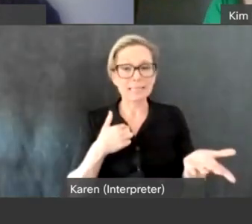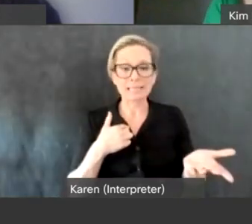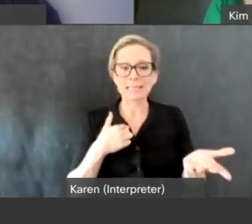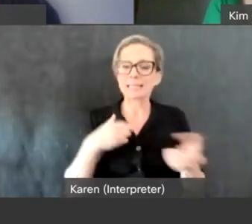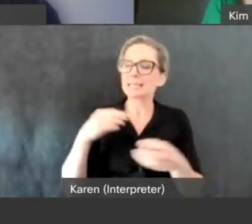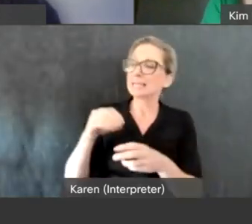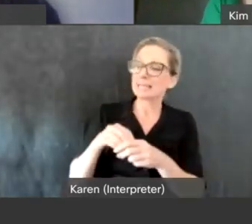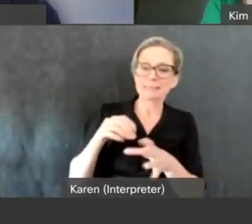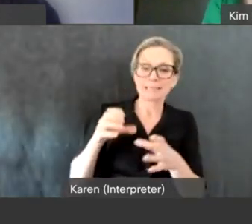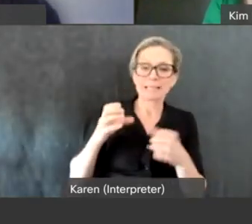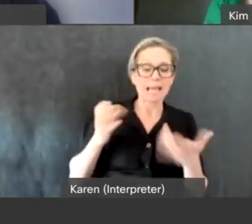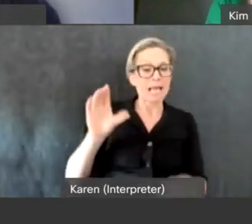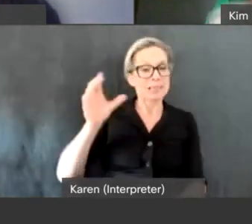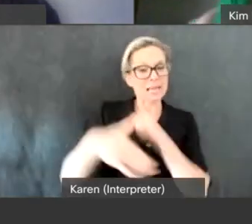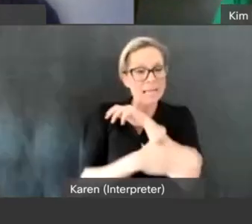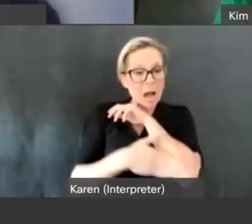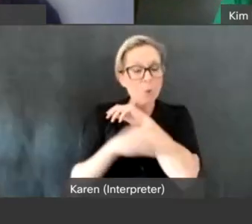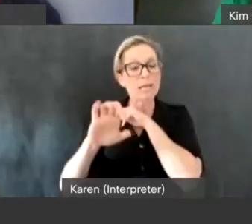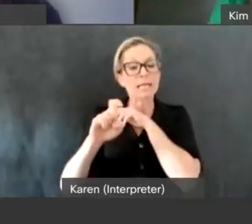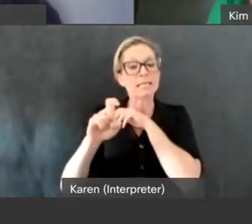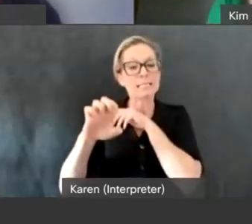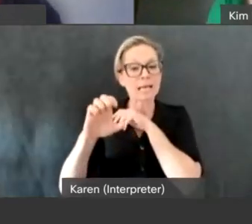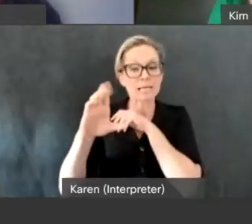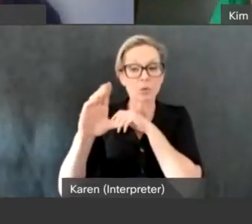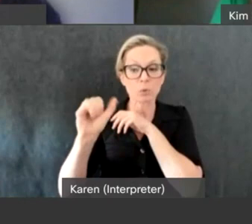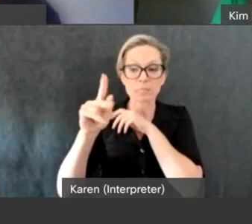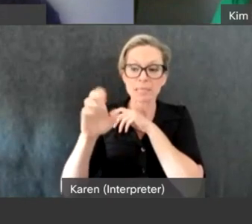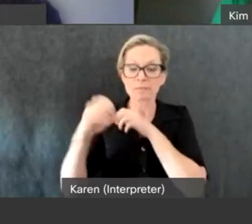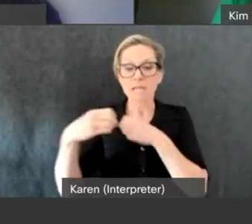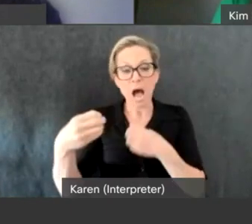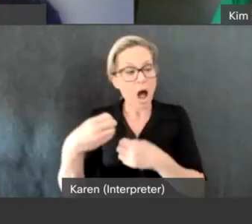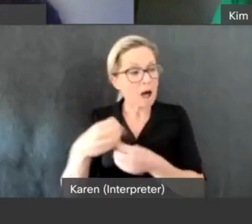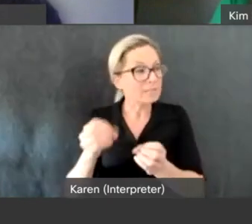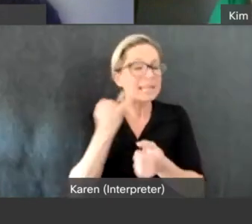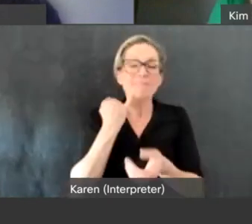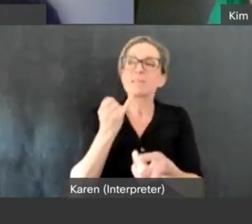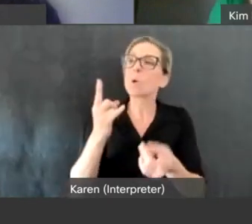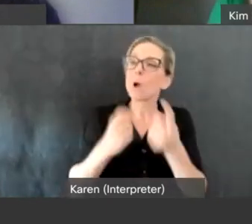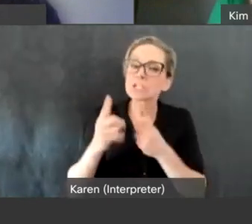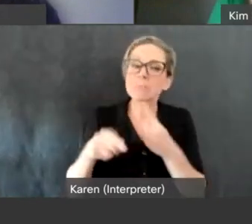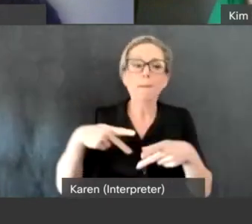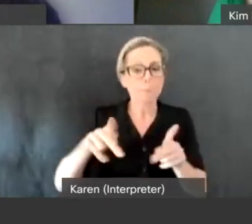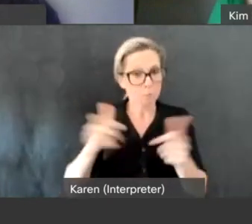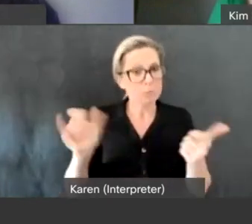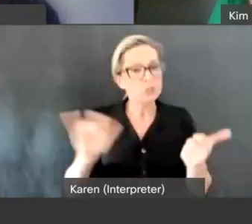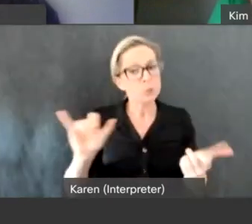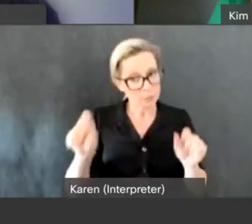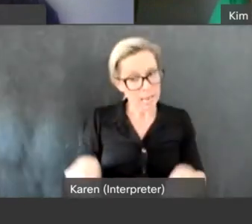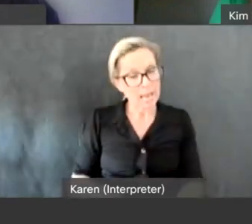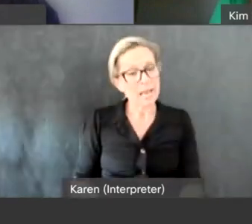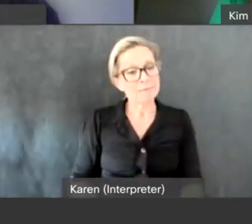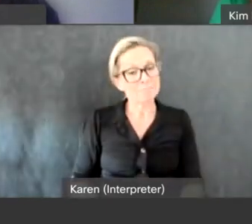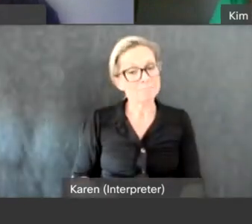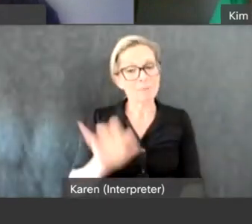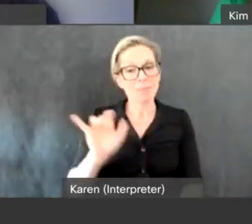executive's office or inspections, license, and permits if you have questions about permitting as well. But that's going to